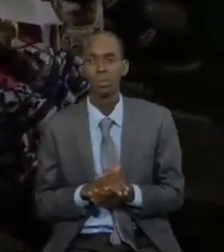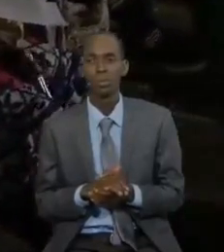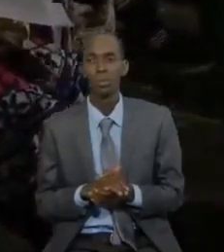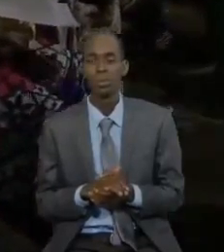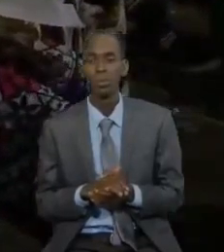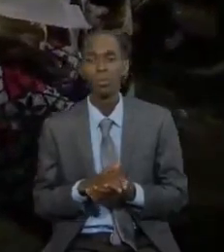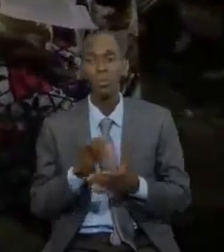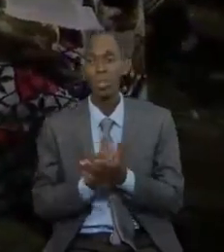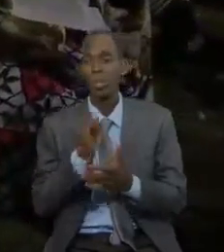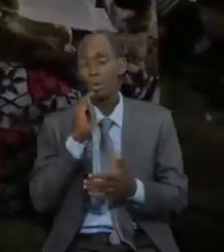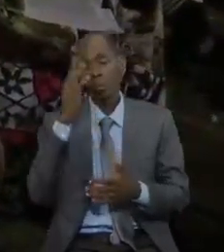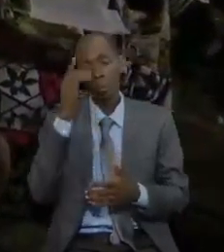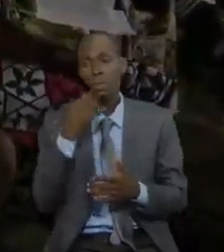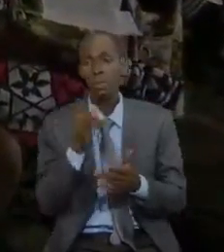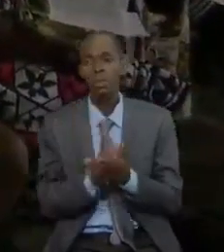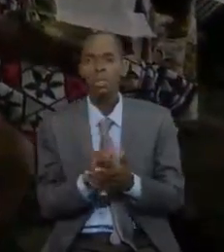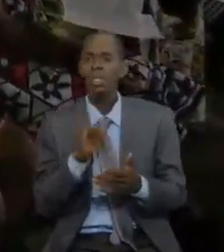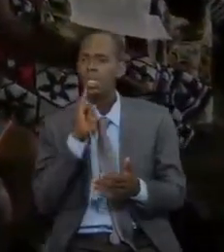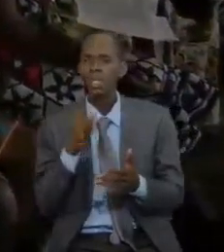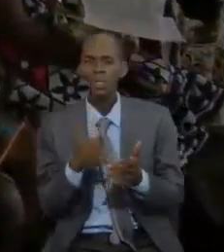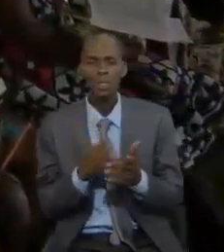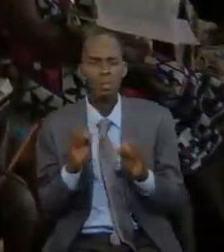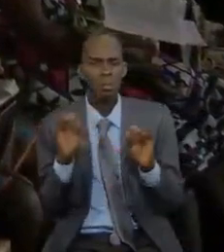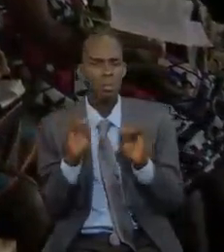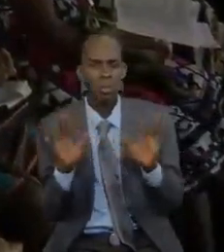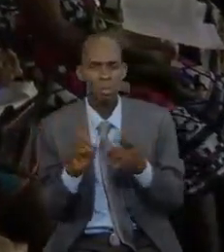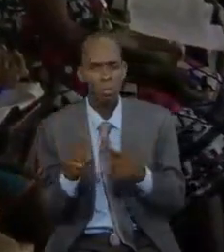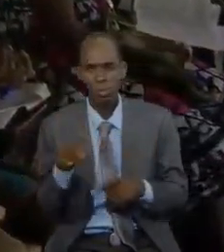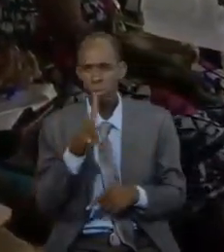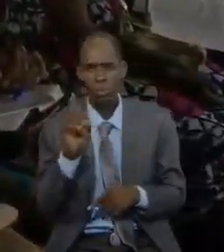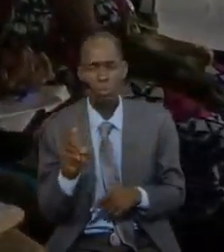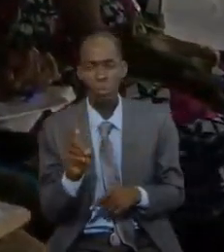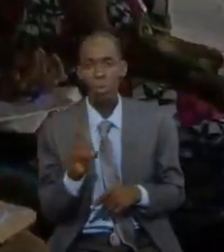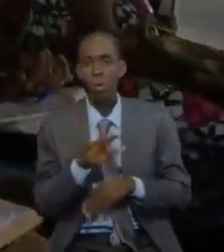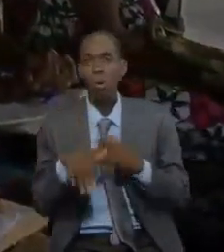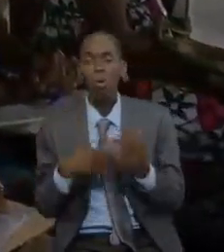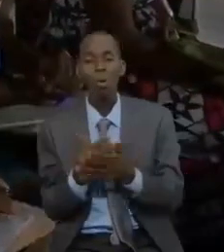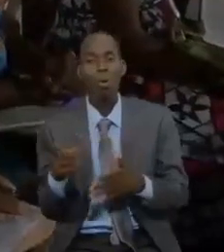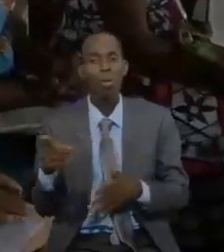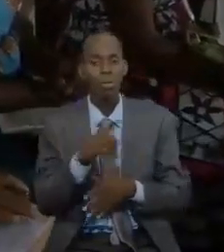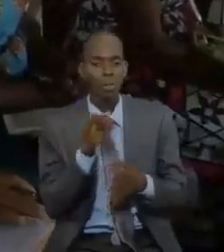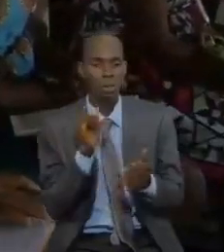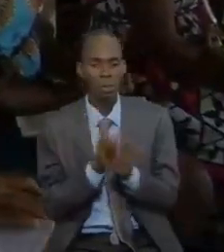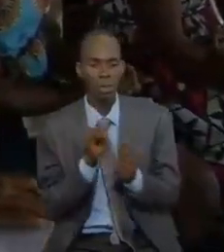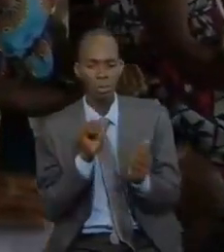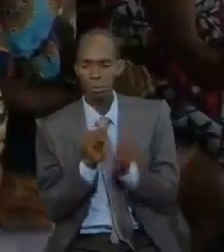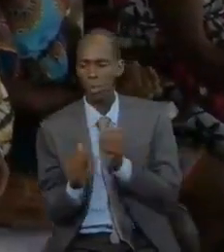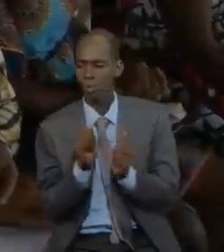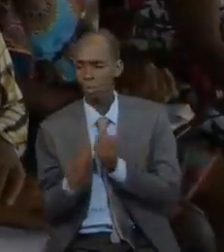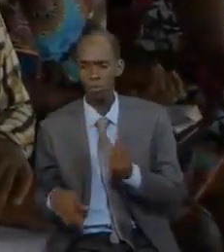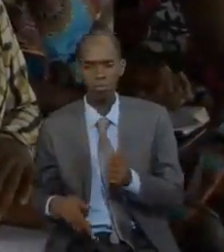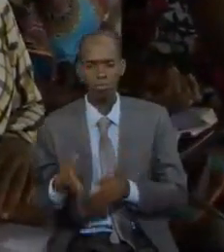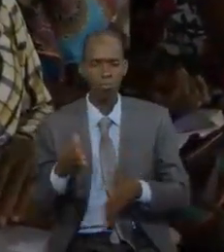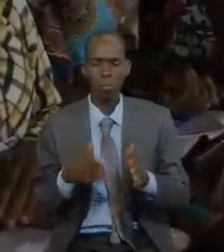That's why it says, is it nothing to you, all ye that pass by? Just